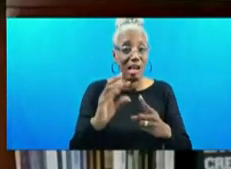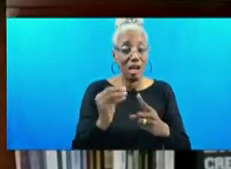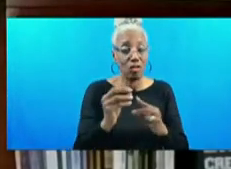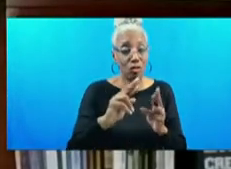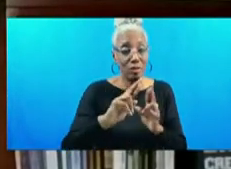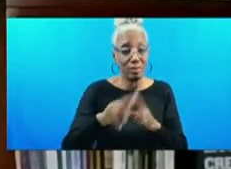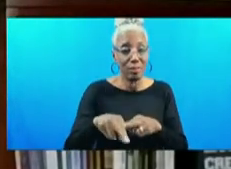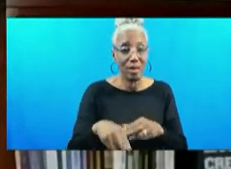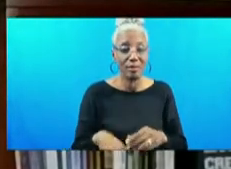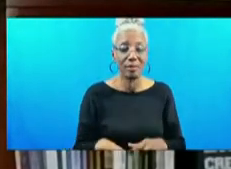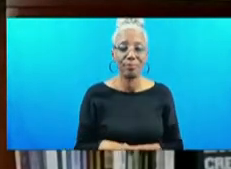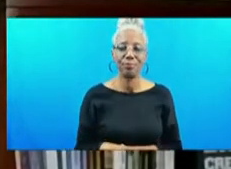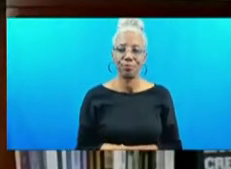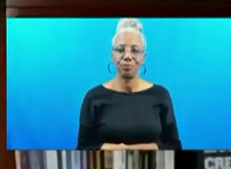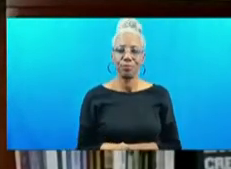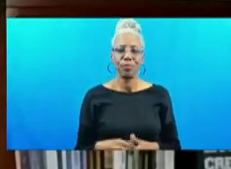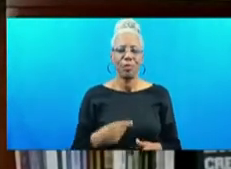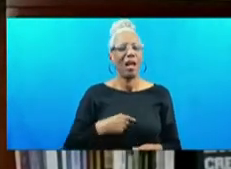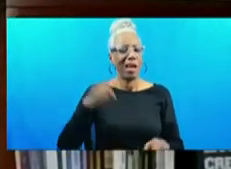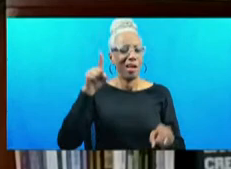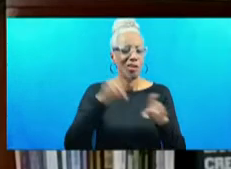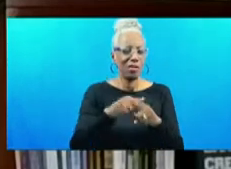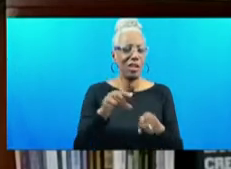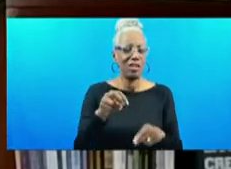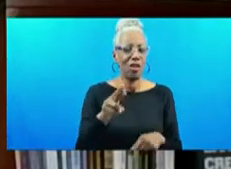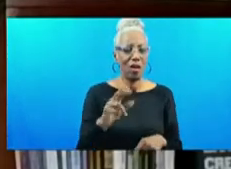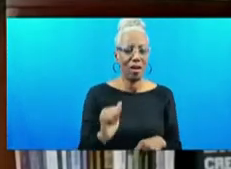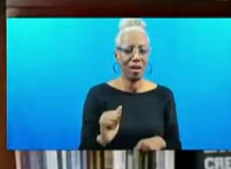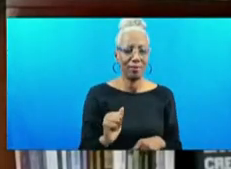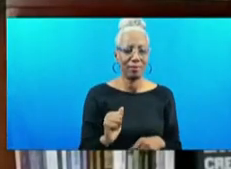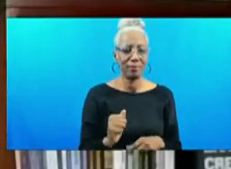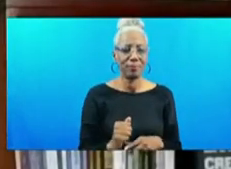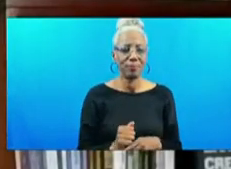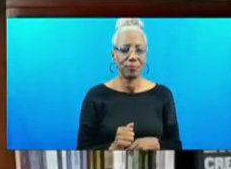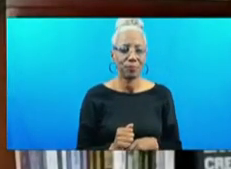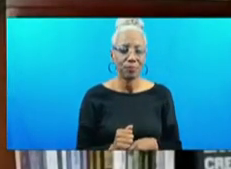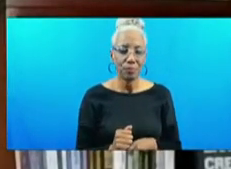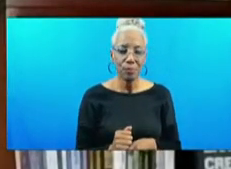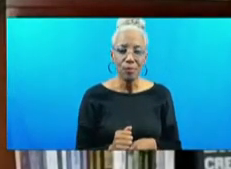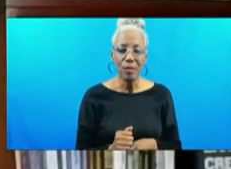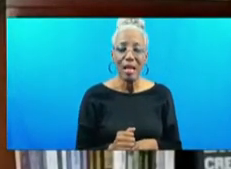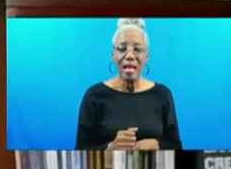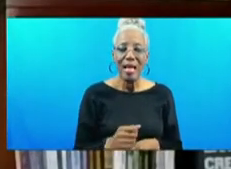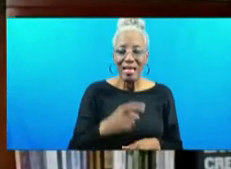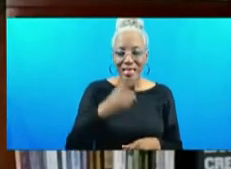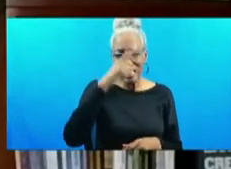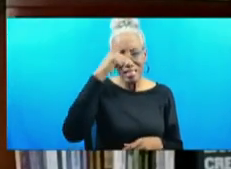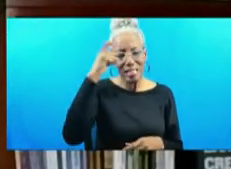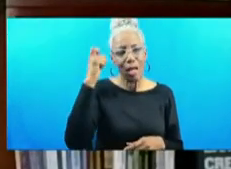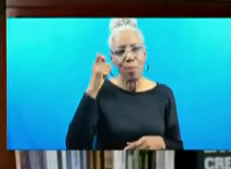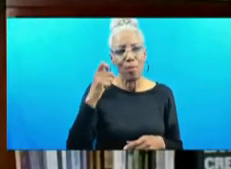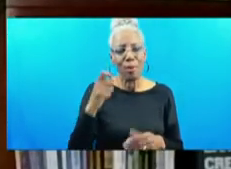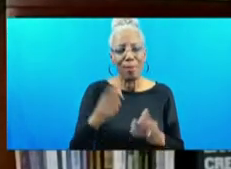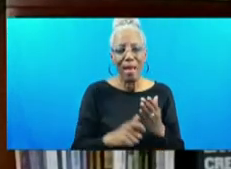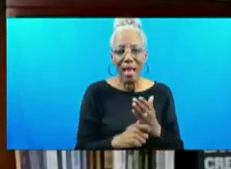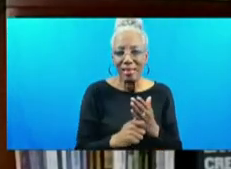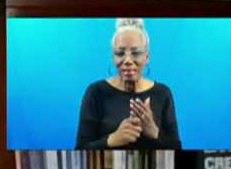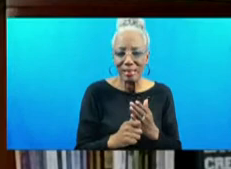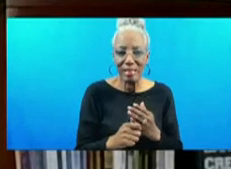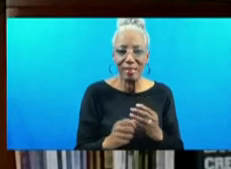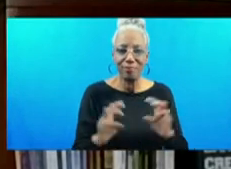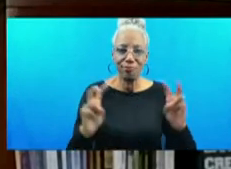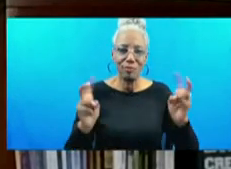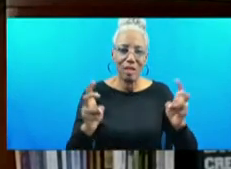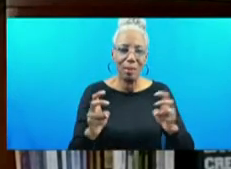100%. In our summer leadership edition of Equity Matters, we had a principal, Damon Harris. He's a principal at Wheaton Woods. He said that students